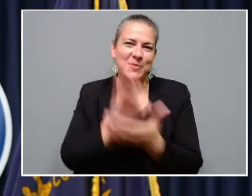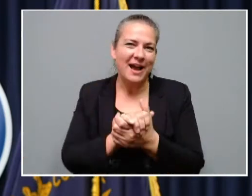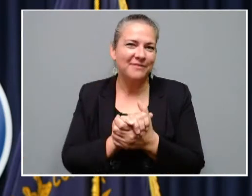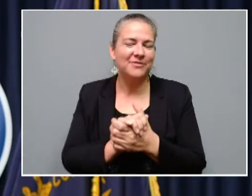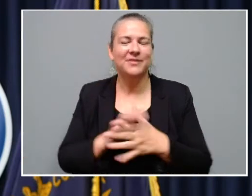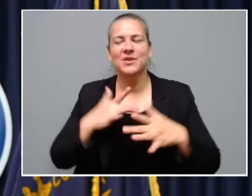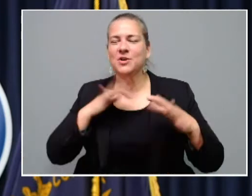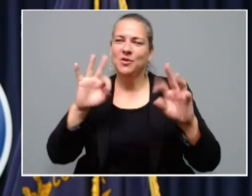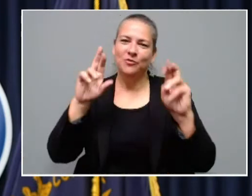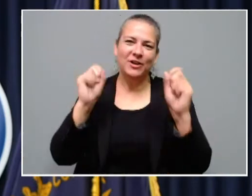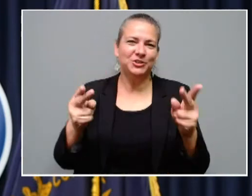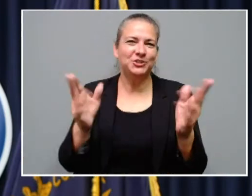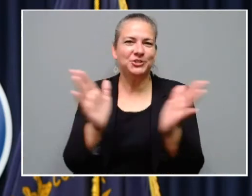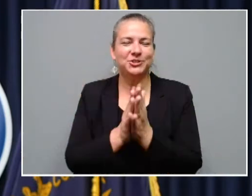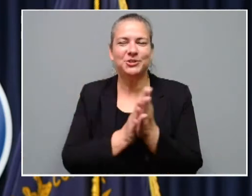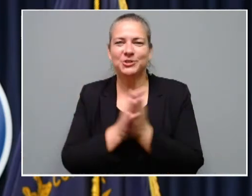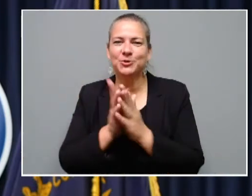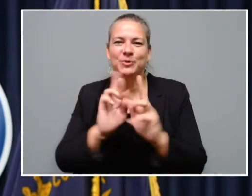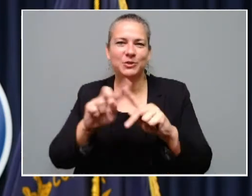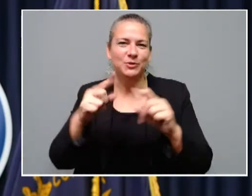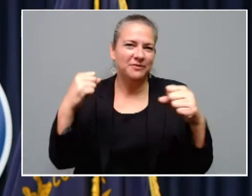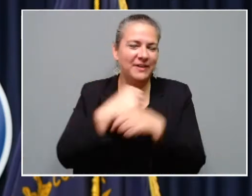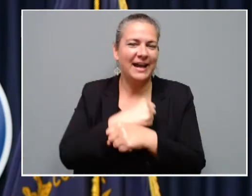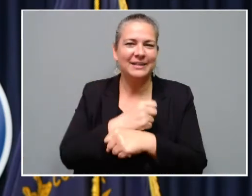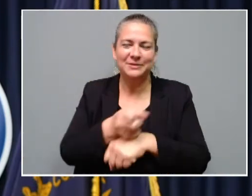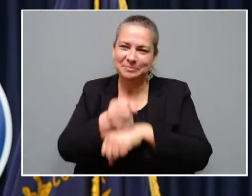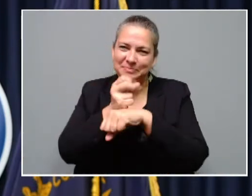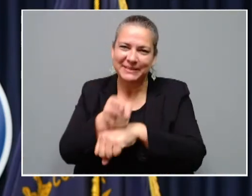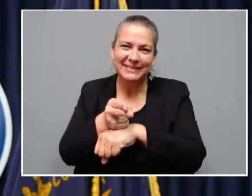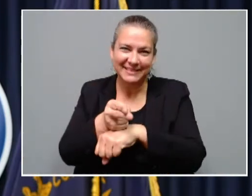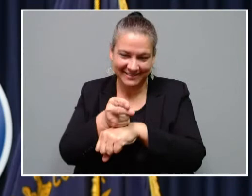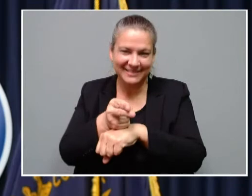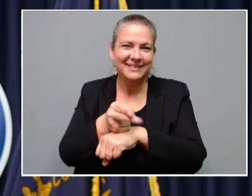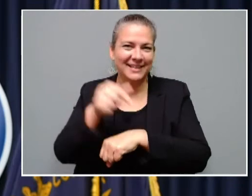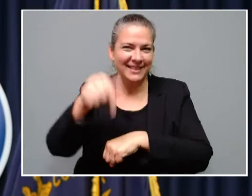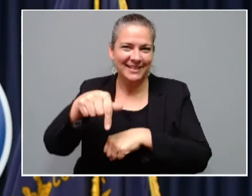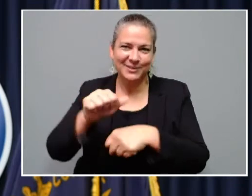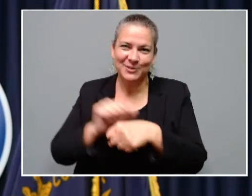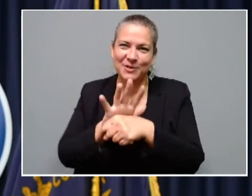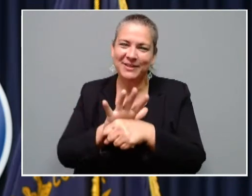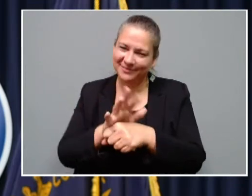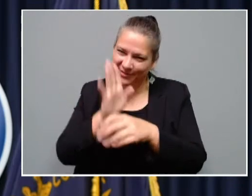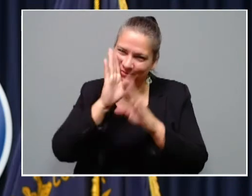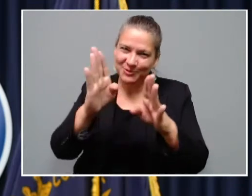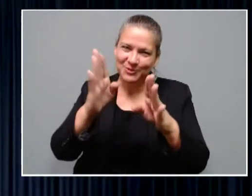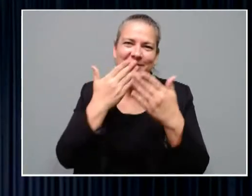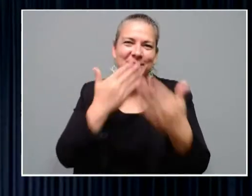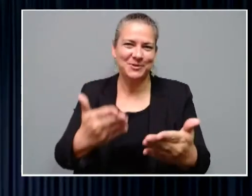keep up this fight. We're going to defeat this pandemic, and we're going to race into our future. Thank y'all.